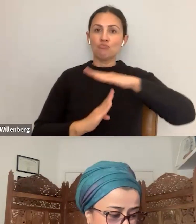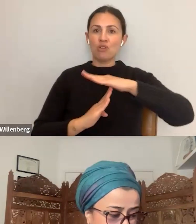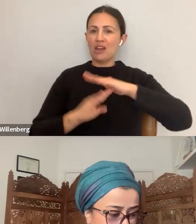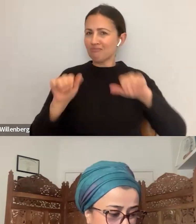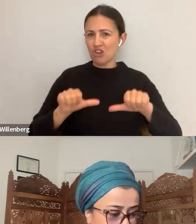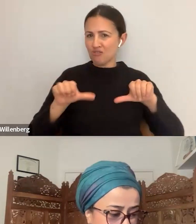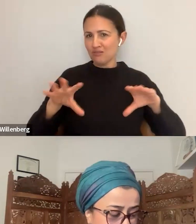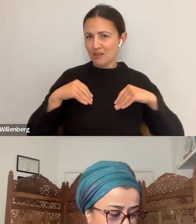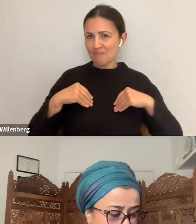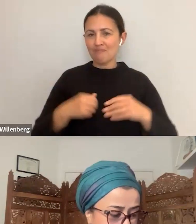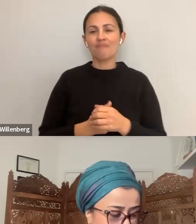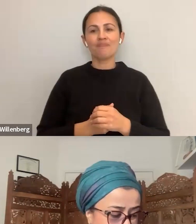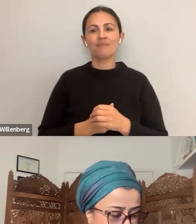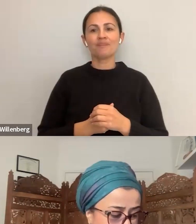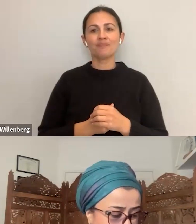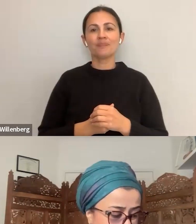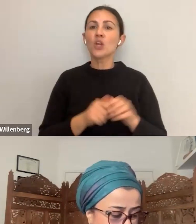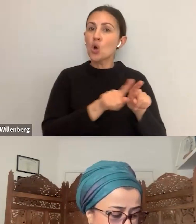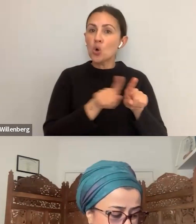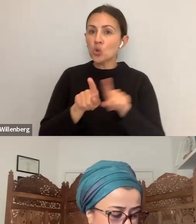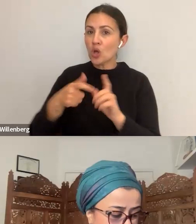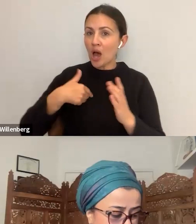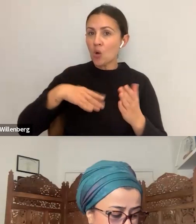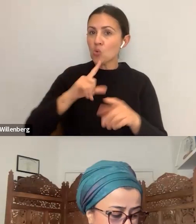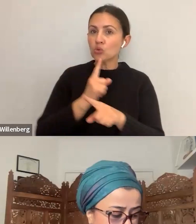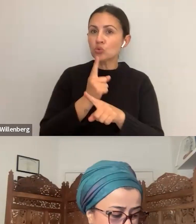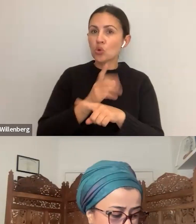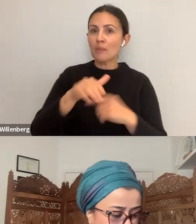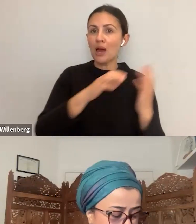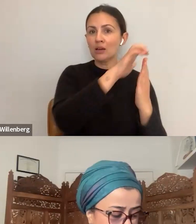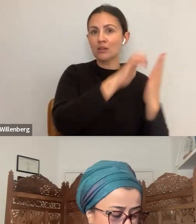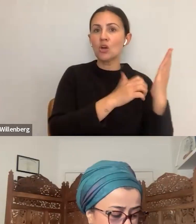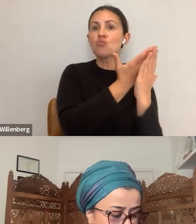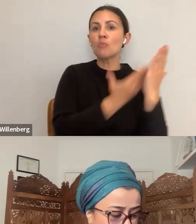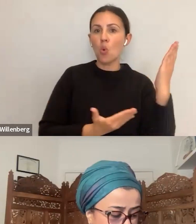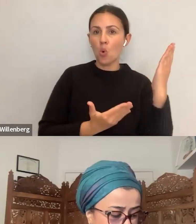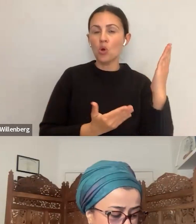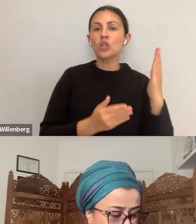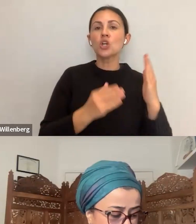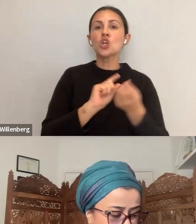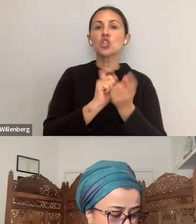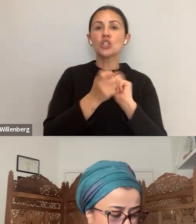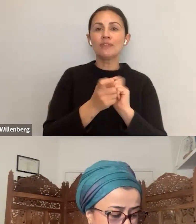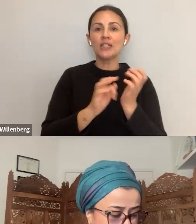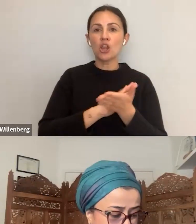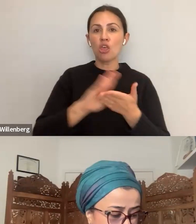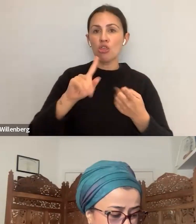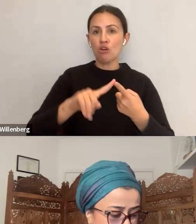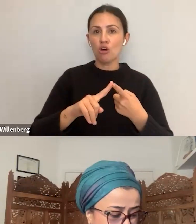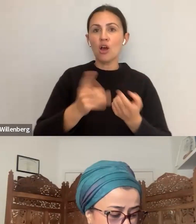also talk a little bit about the Shifting the Balance report that Diversity Arts Australia published in